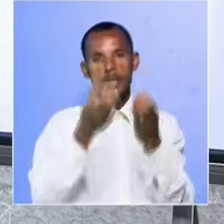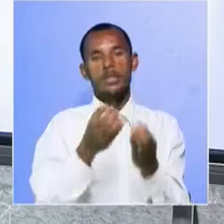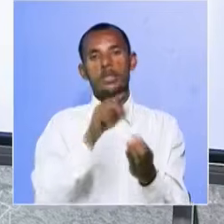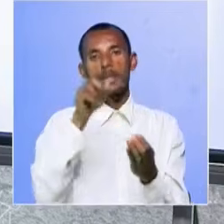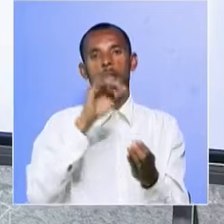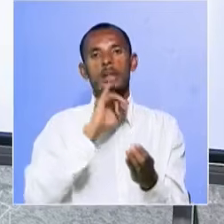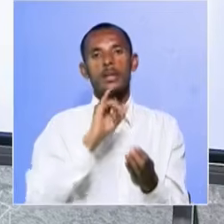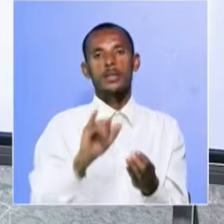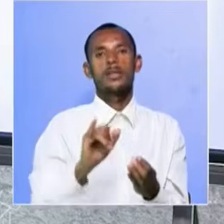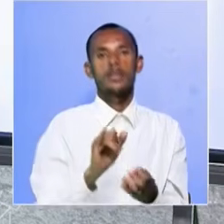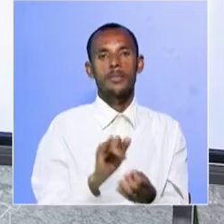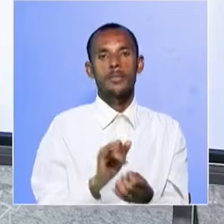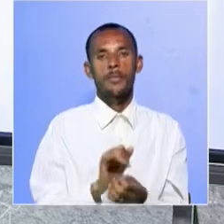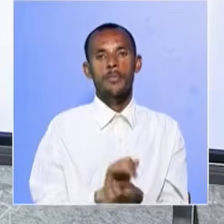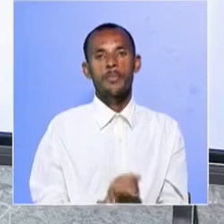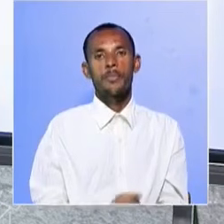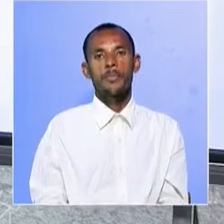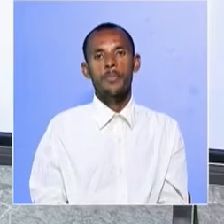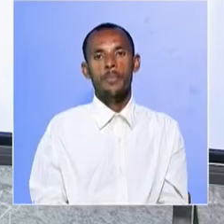is a